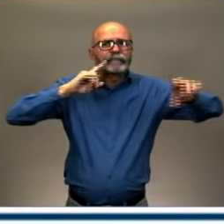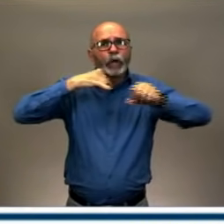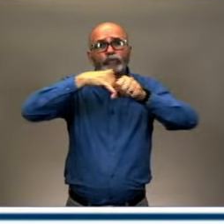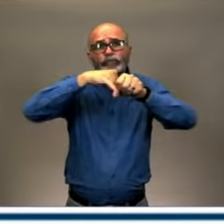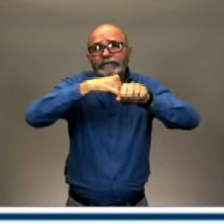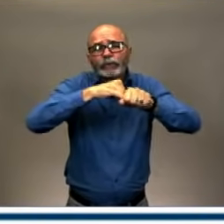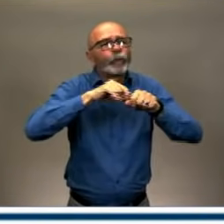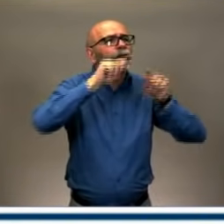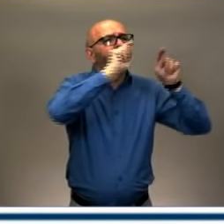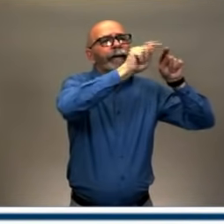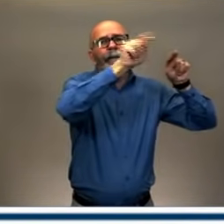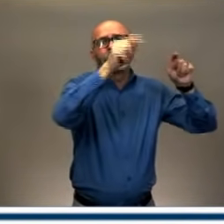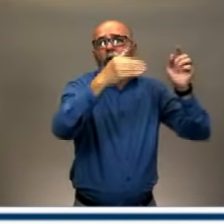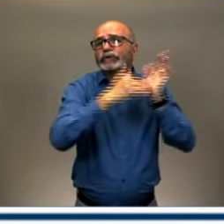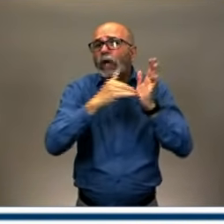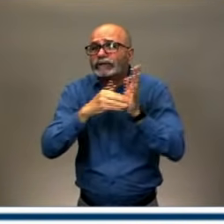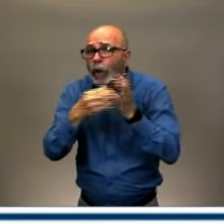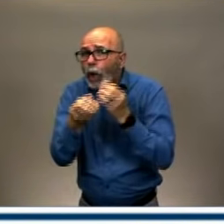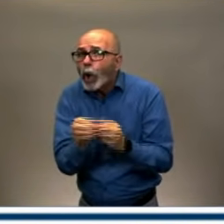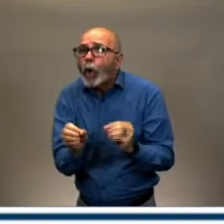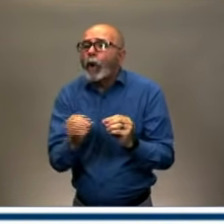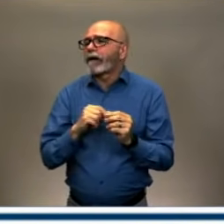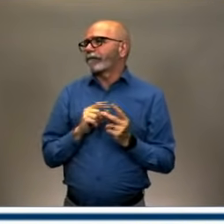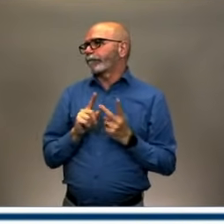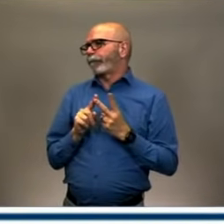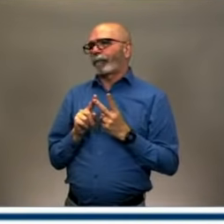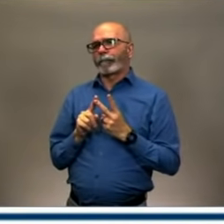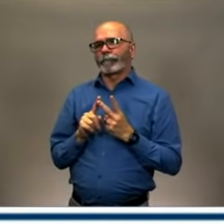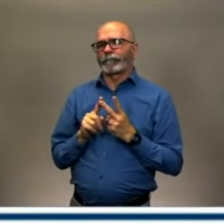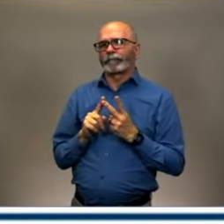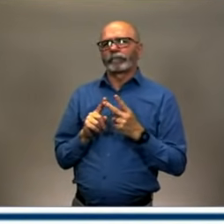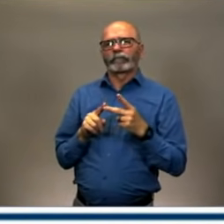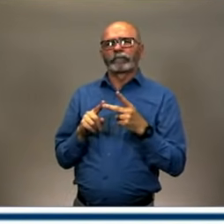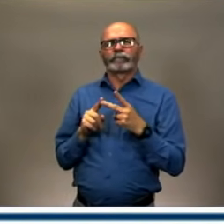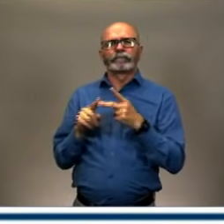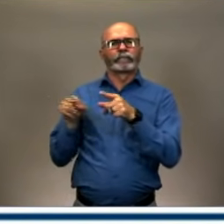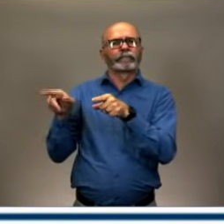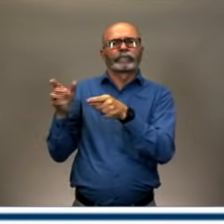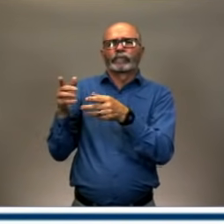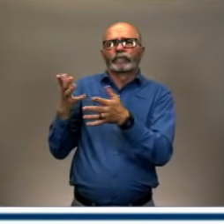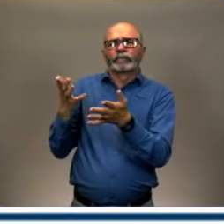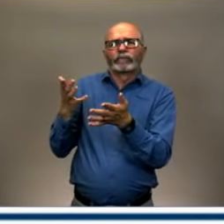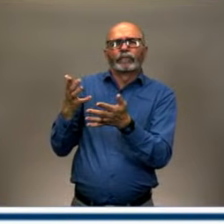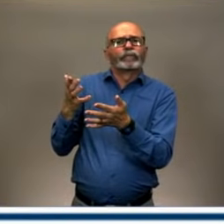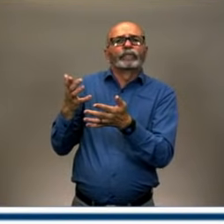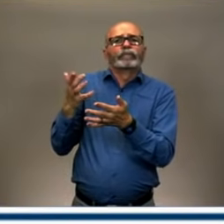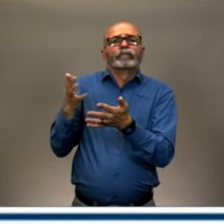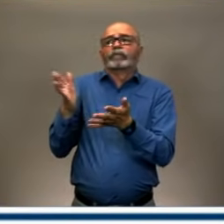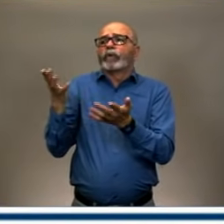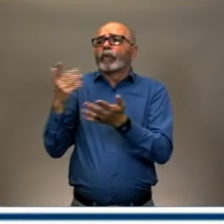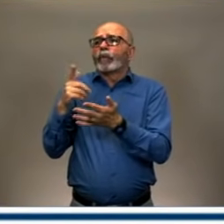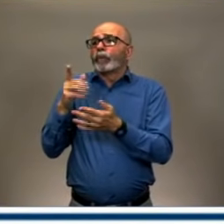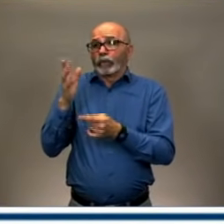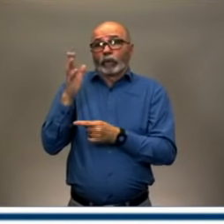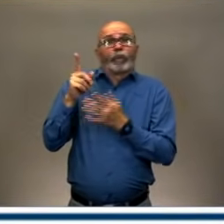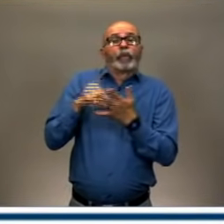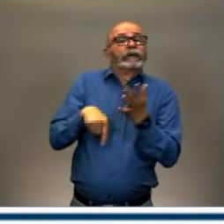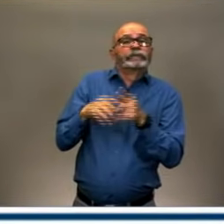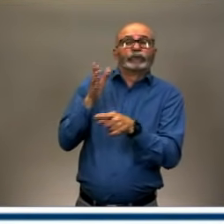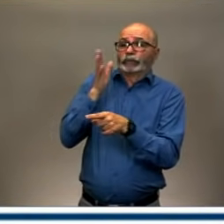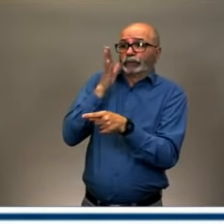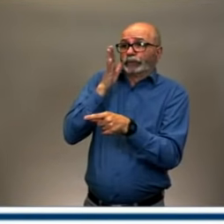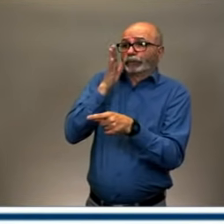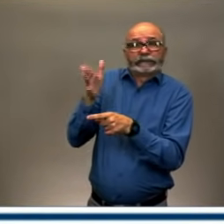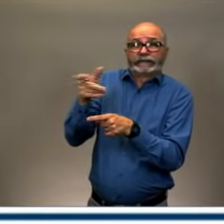you talk a bit about what it is you and your colleagues need to see before you're ready to move beyond simply